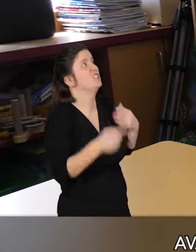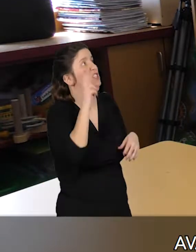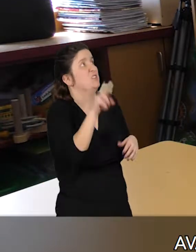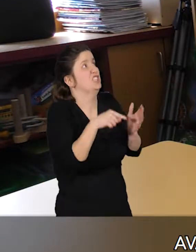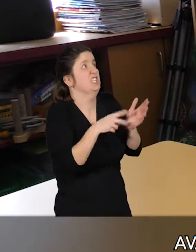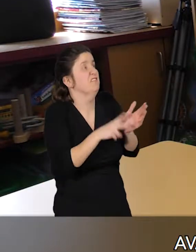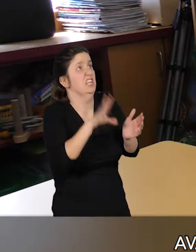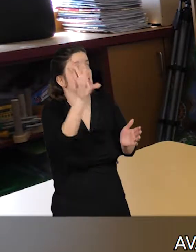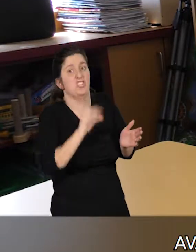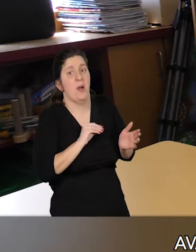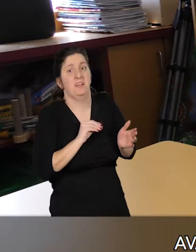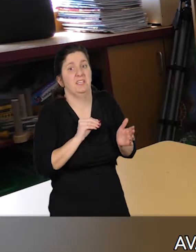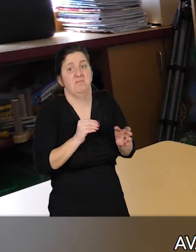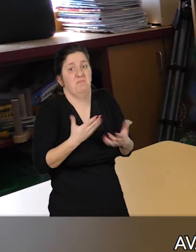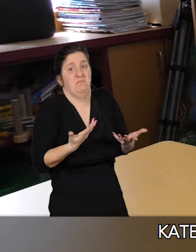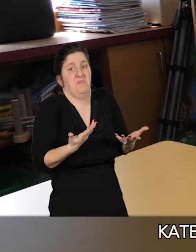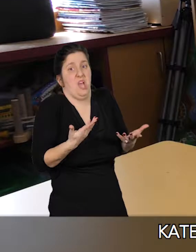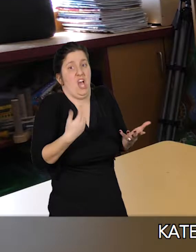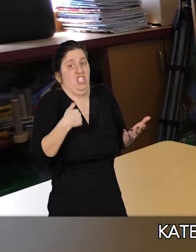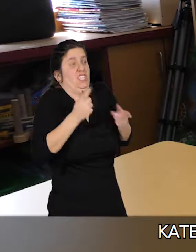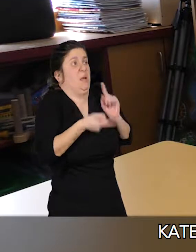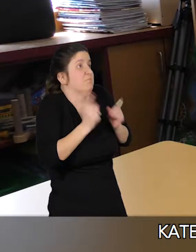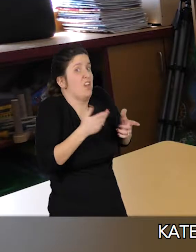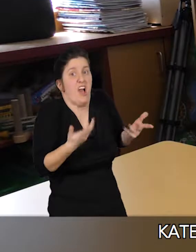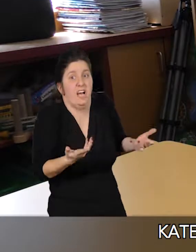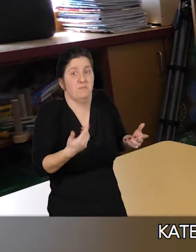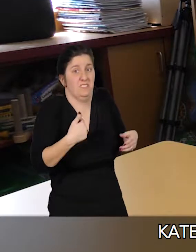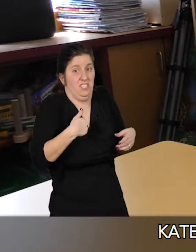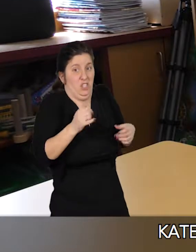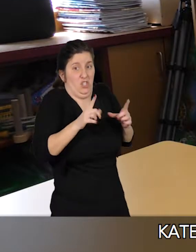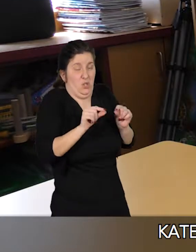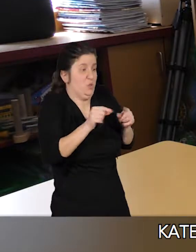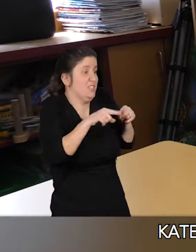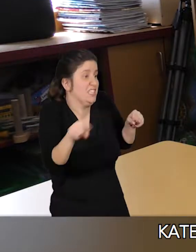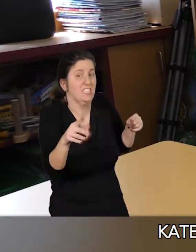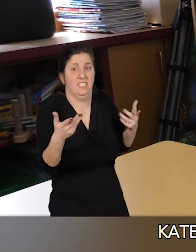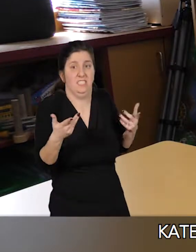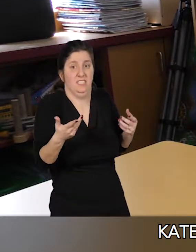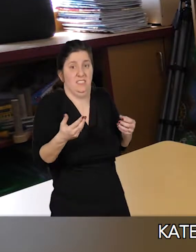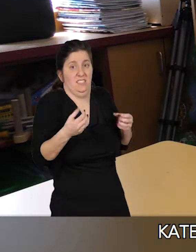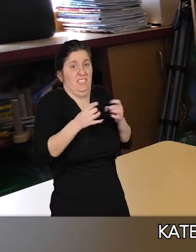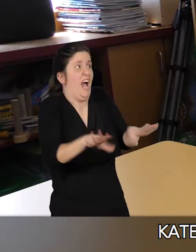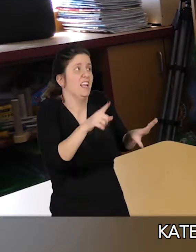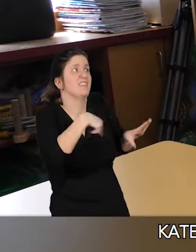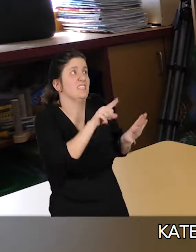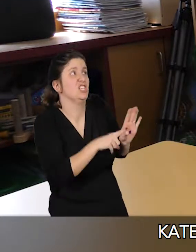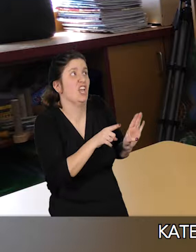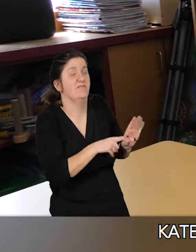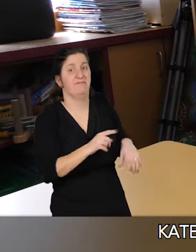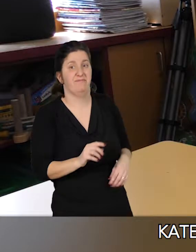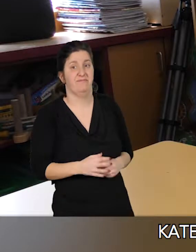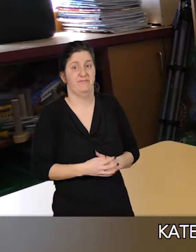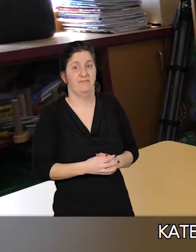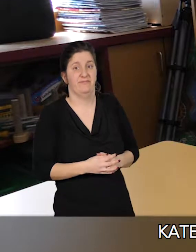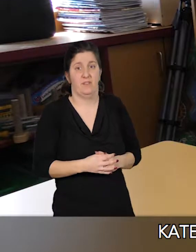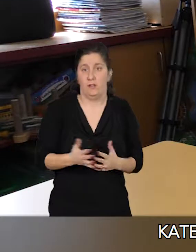We just look at the TV and we copy. Yeah. And sometimes we do sentences. We started it this